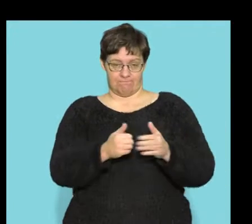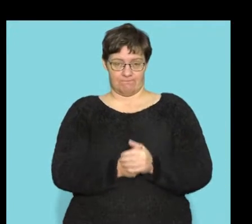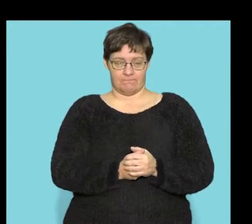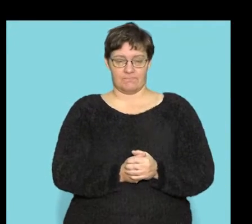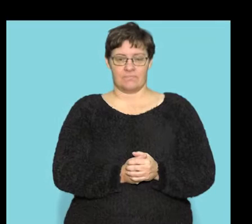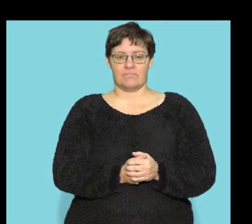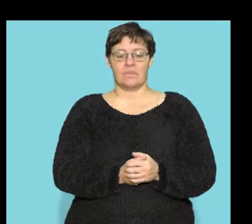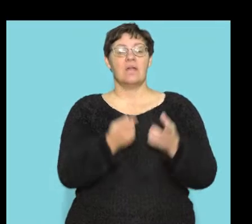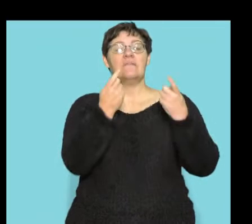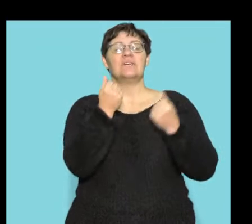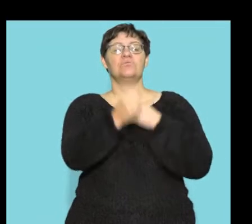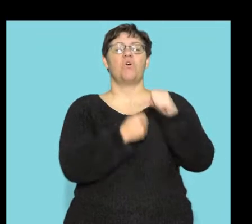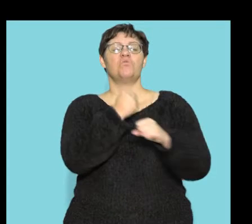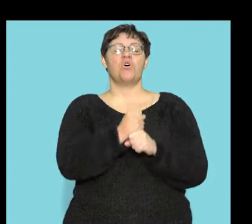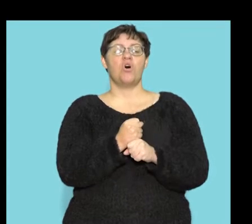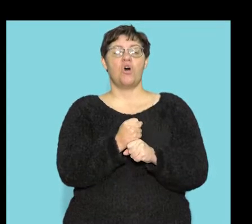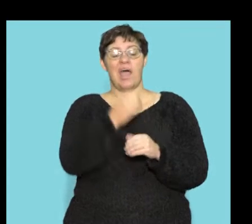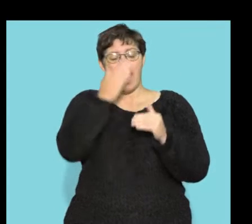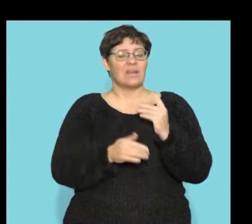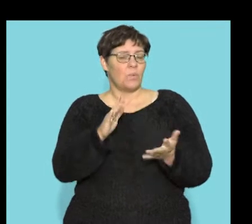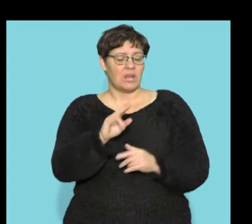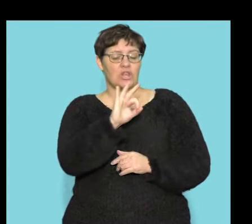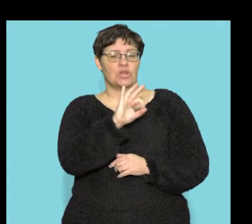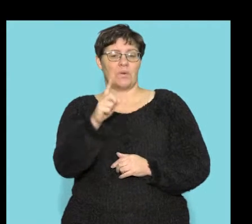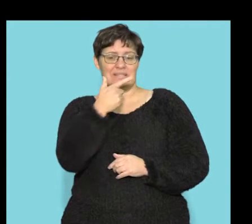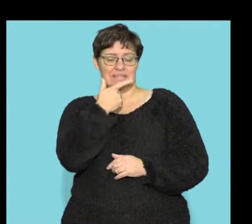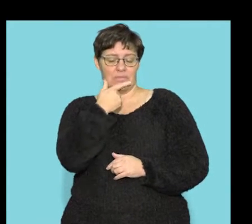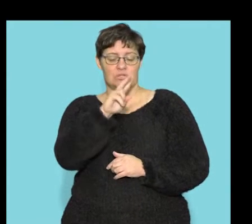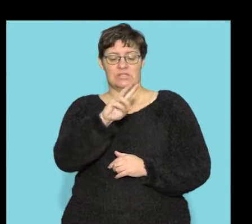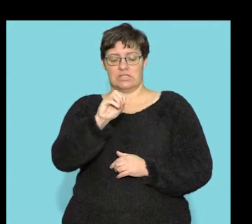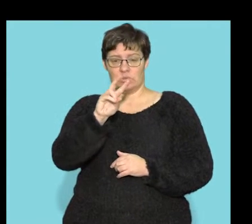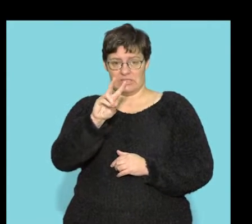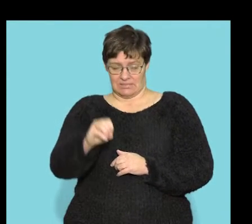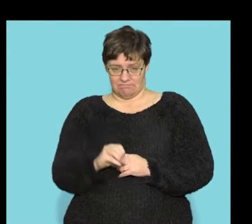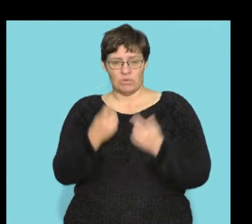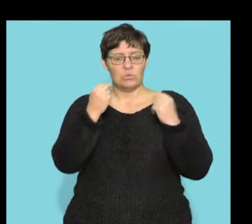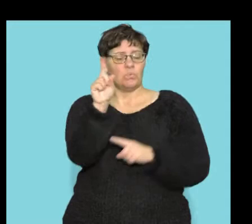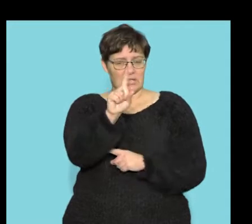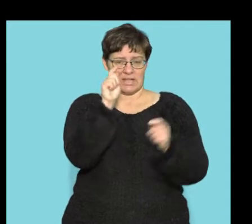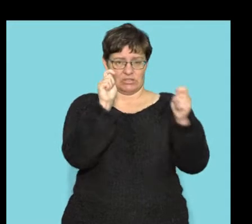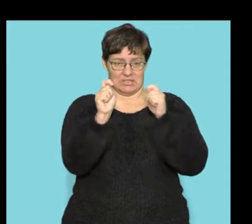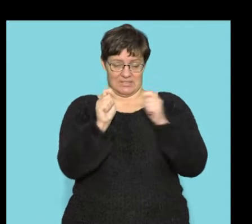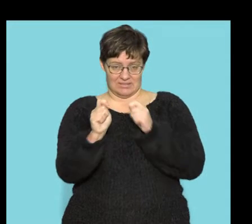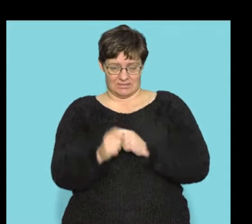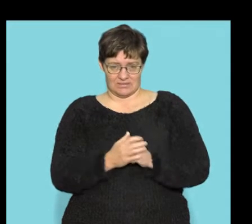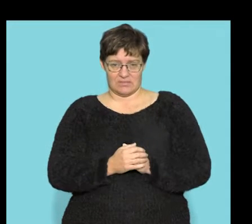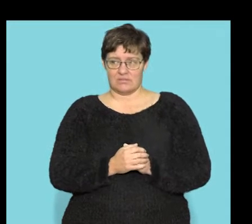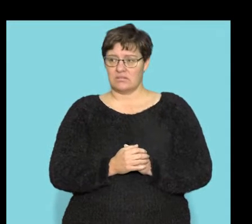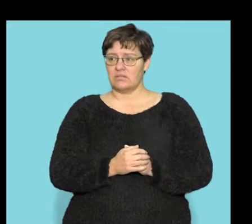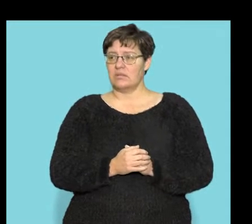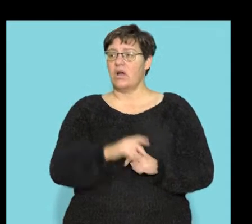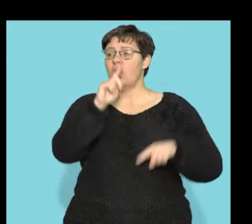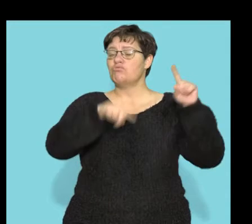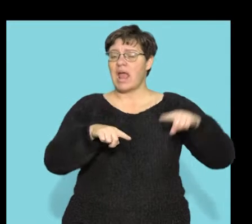So now, the financial year ends on the 31st of December 2020. Remember, we're doing an adjustment now. The